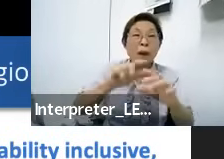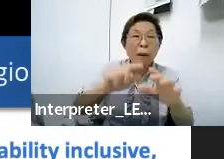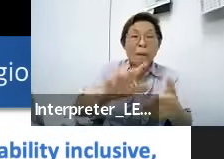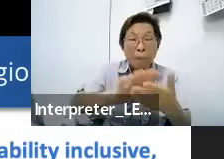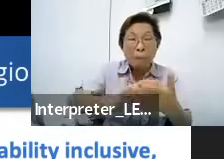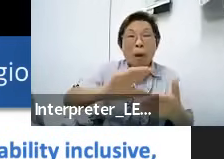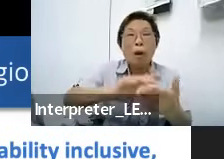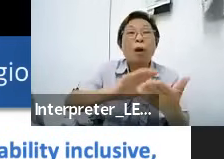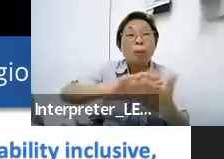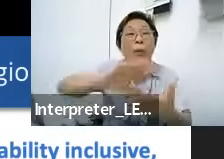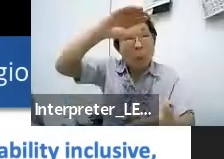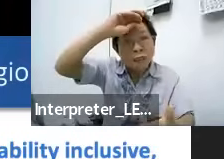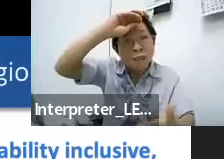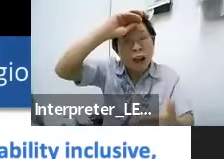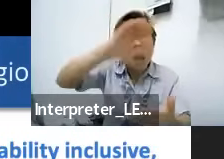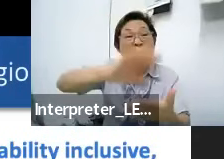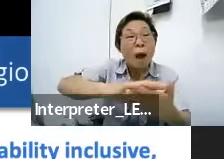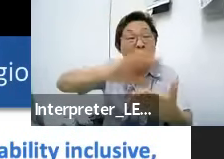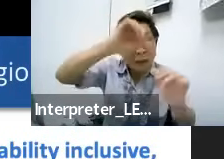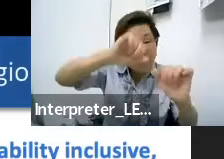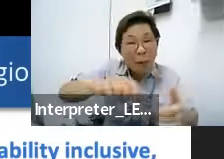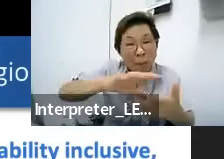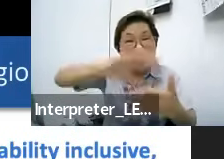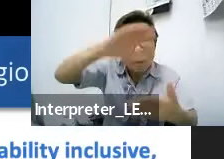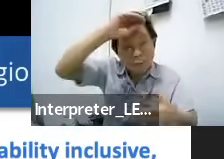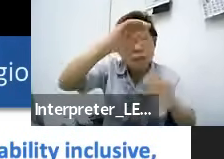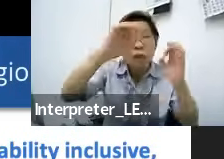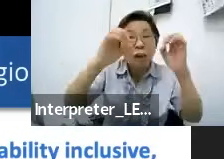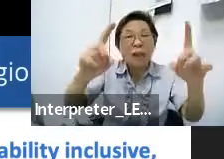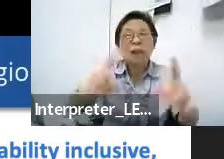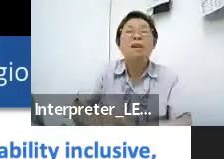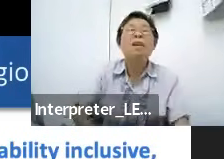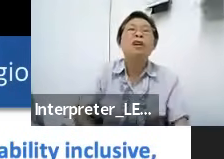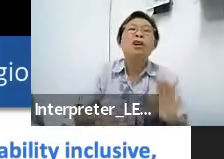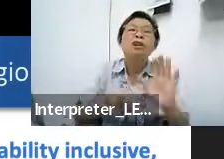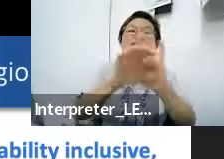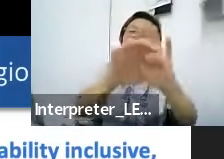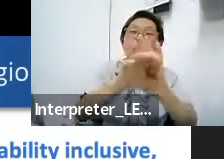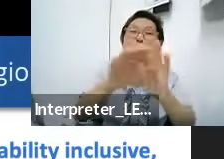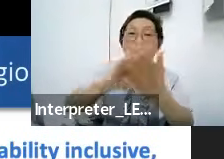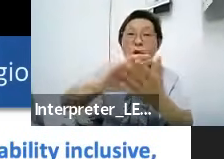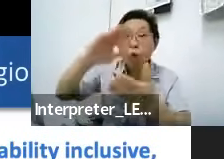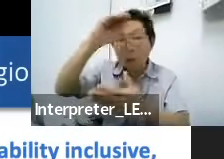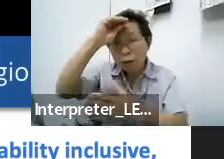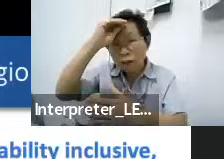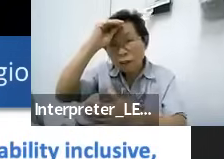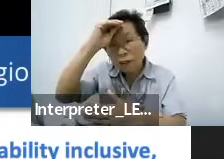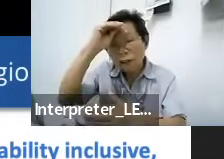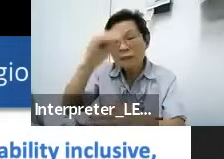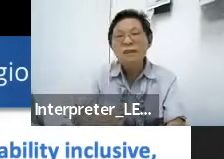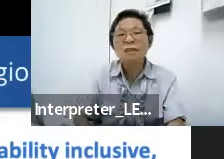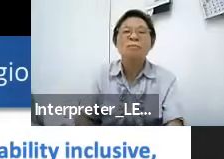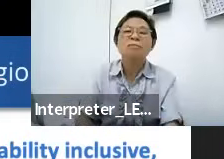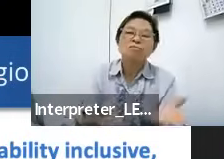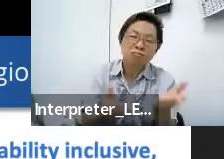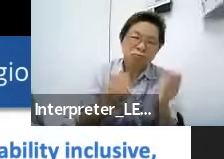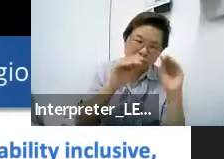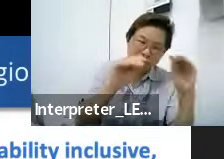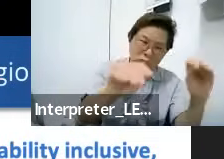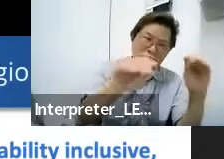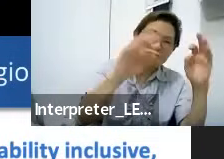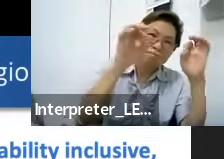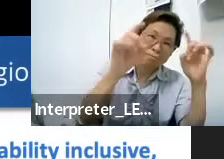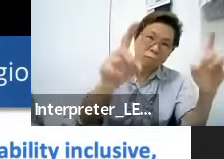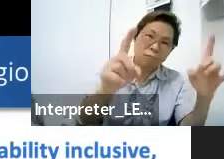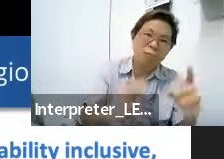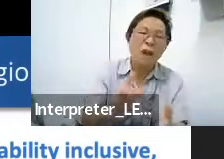is still the dominating model of education is still segregated in terms of the delivery of education. So